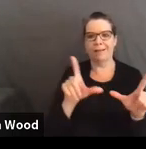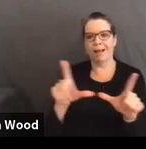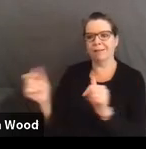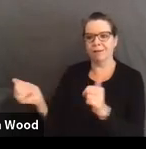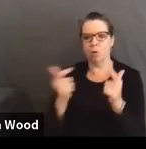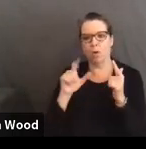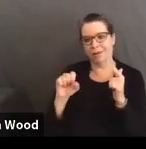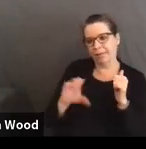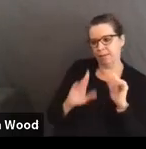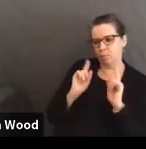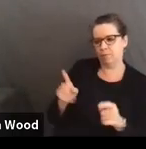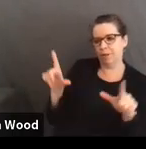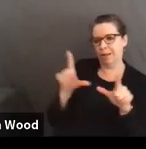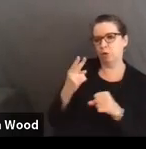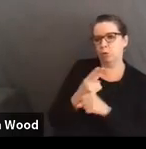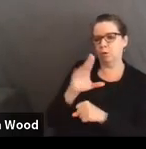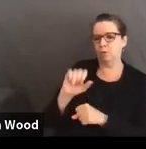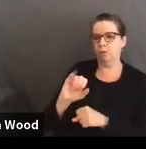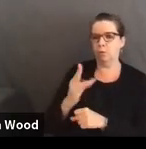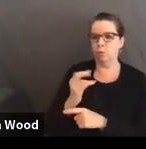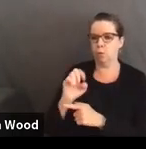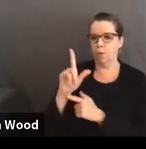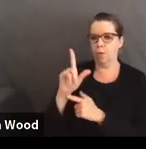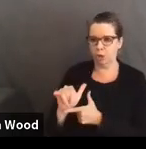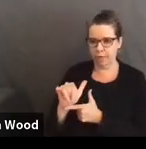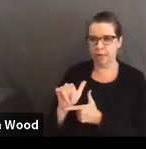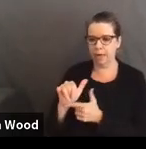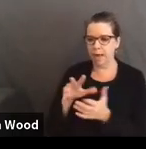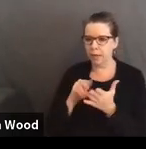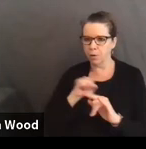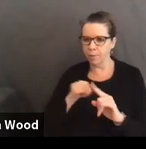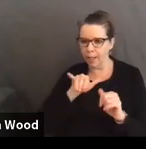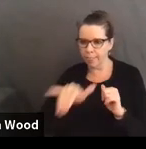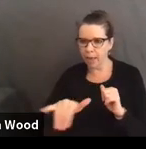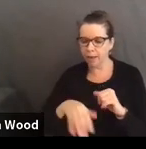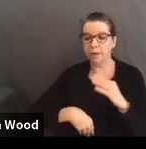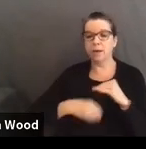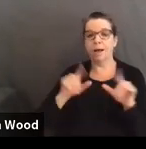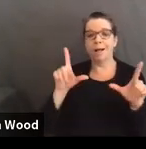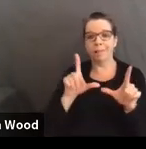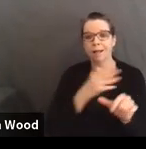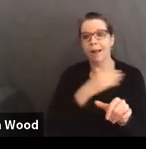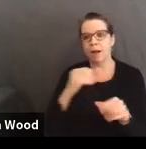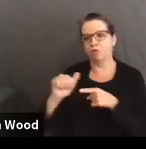ESCs to use Schoology and to learn about Schoology. In addition to those licenses, we'll also have